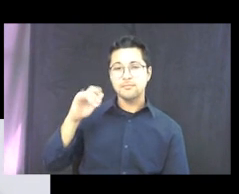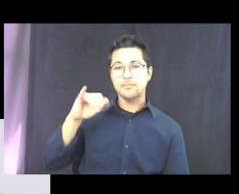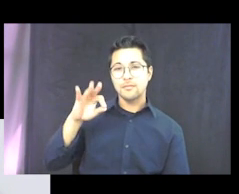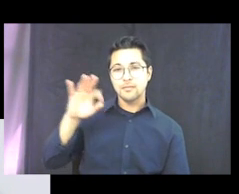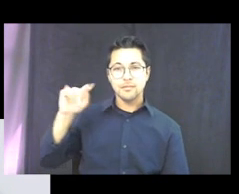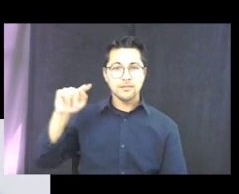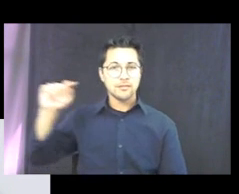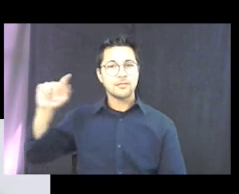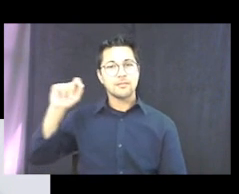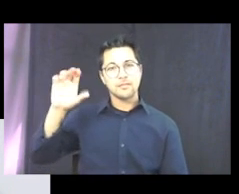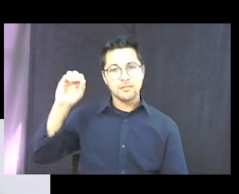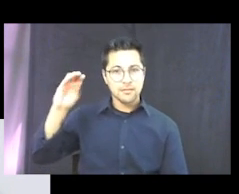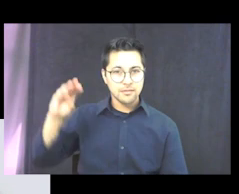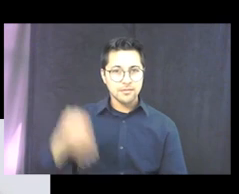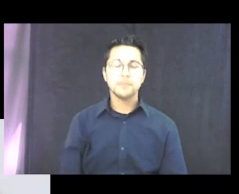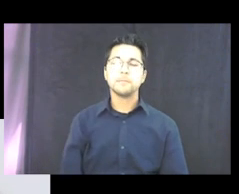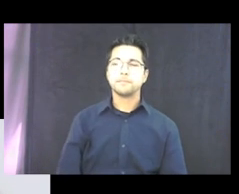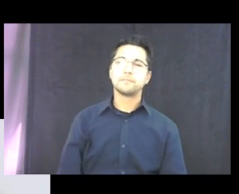https:/if.com. Again, that's